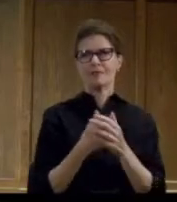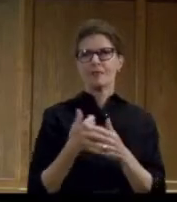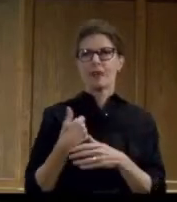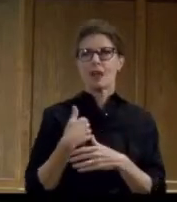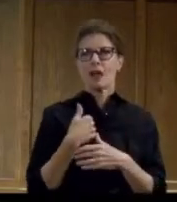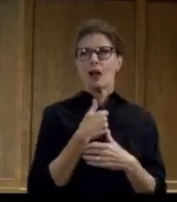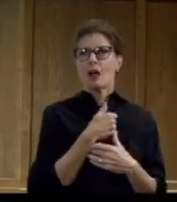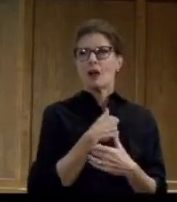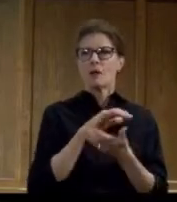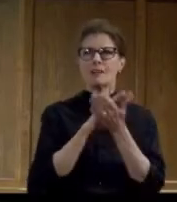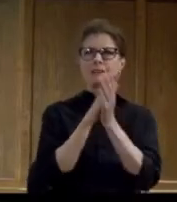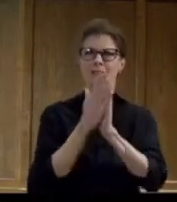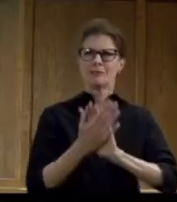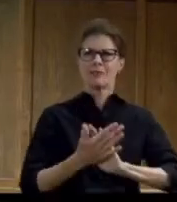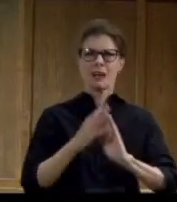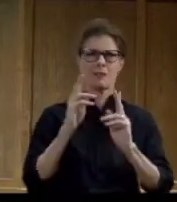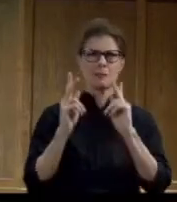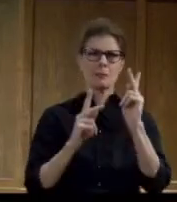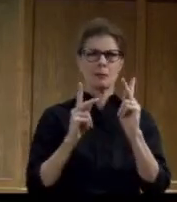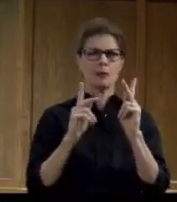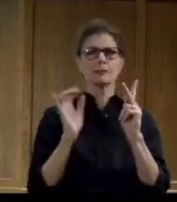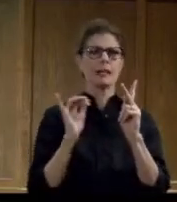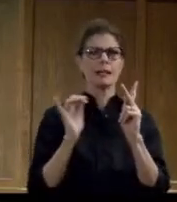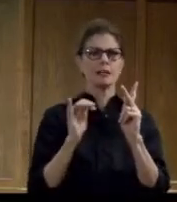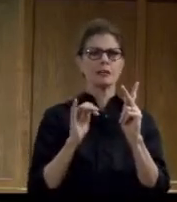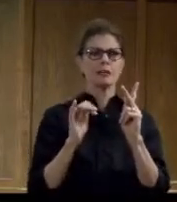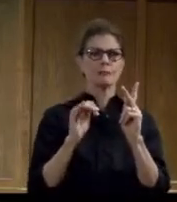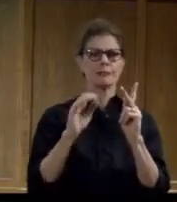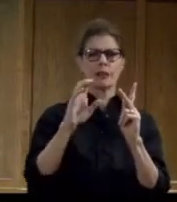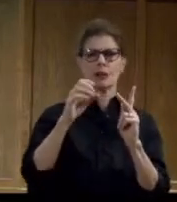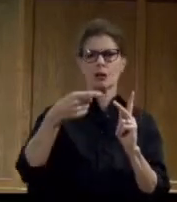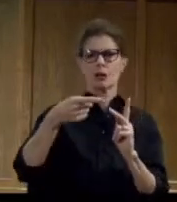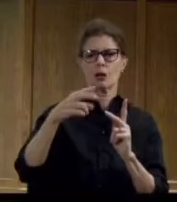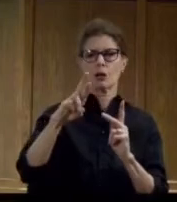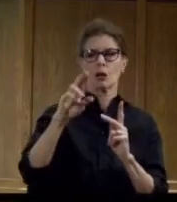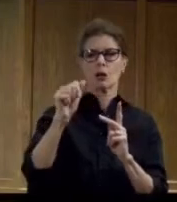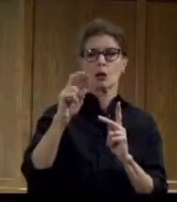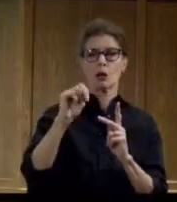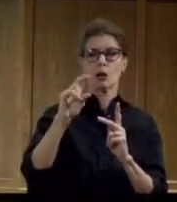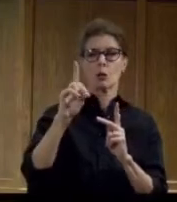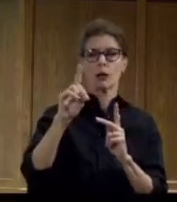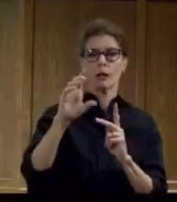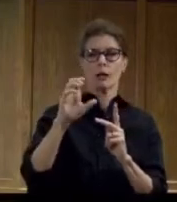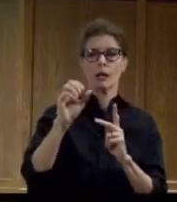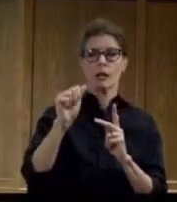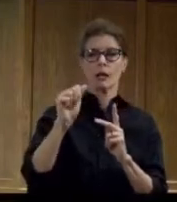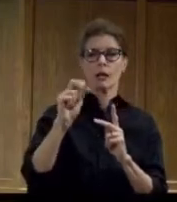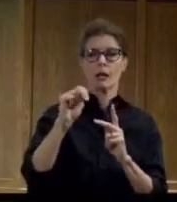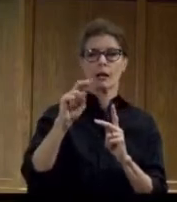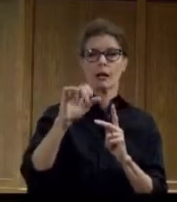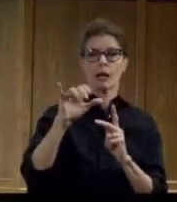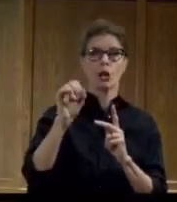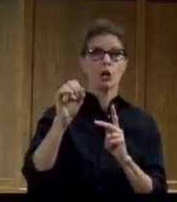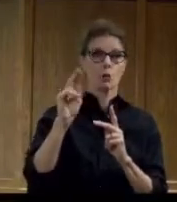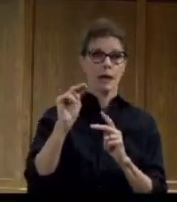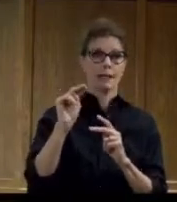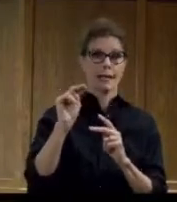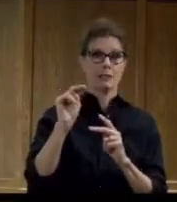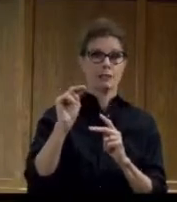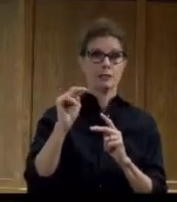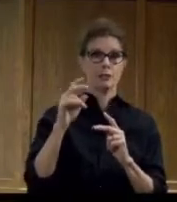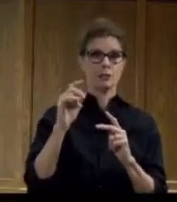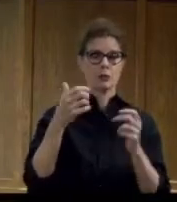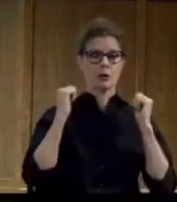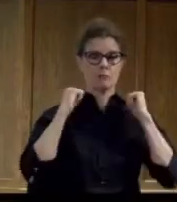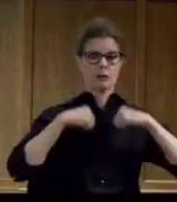metaphorically speaking, hike to the bottom of the Grand Canyon and complain about the one mosquito that lands on our arm. Like, don't you want to be